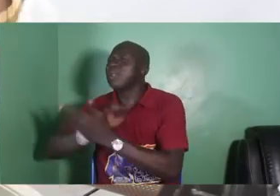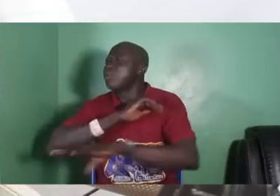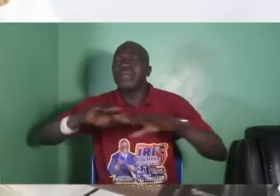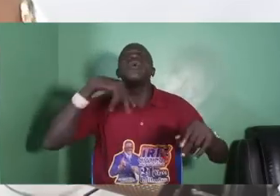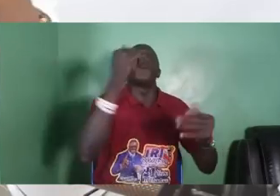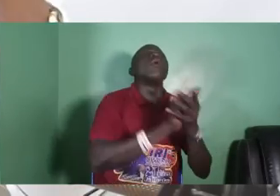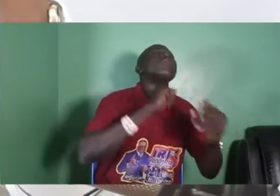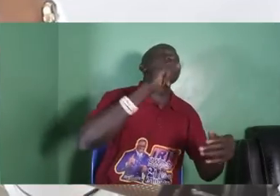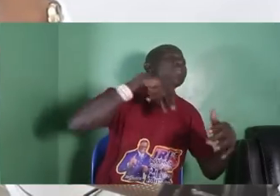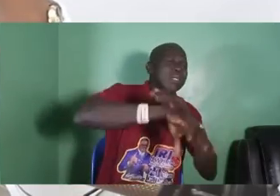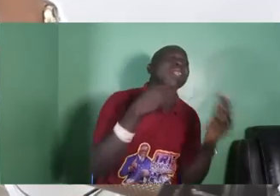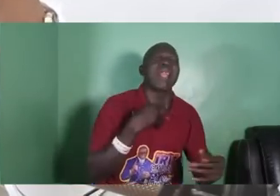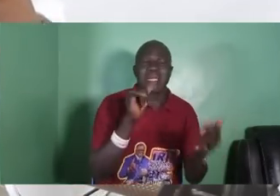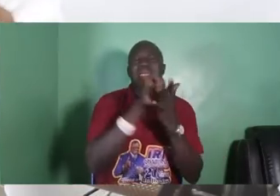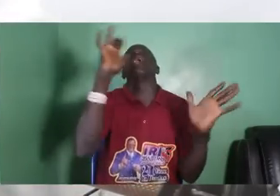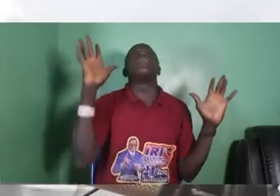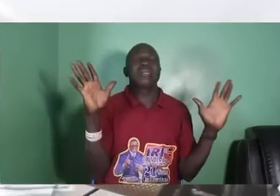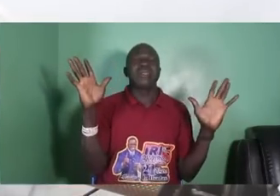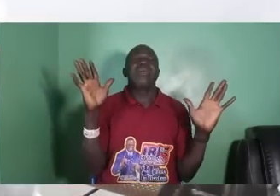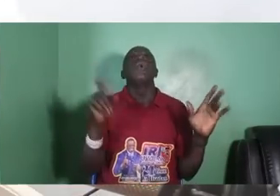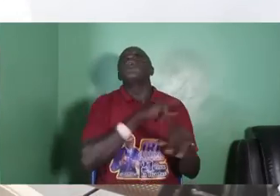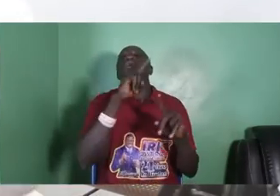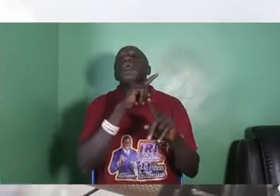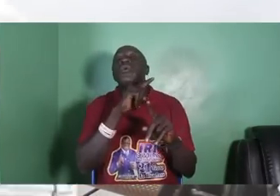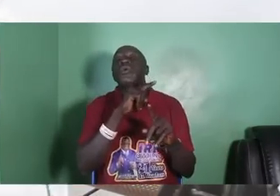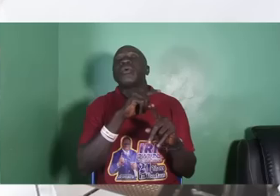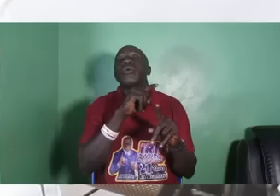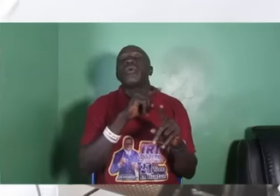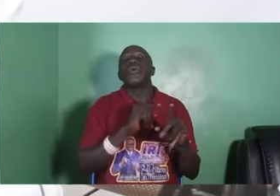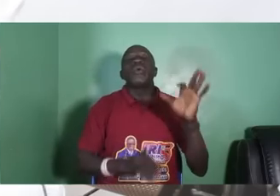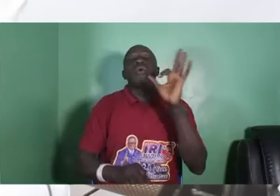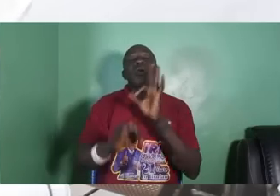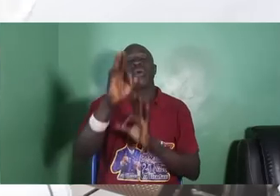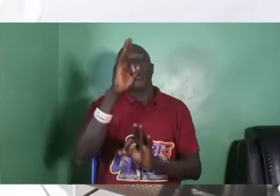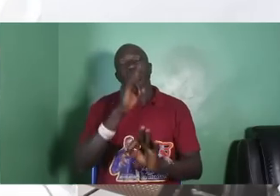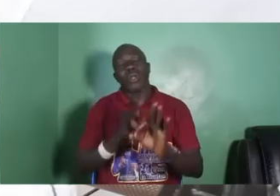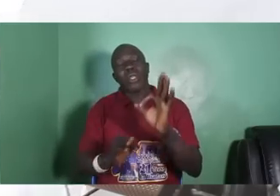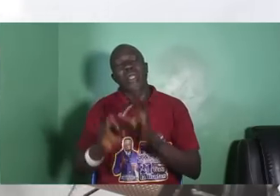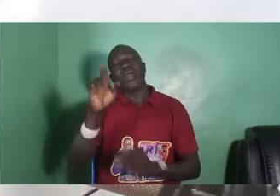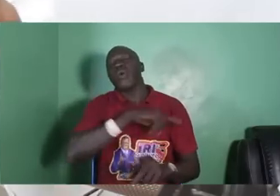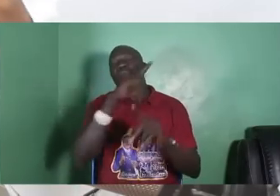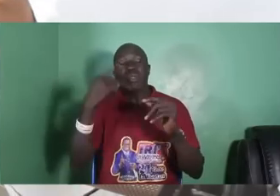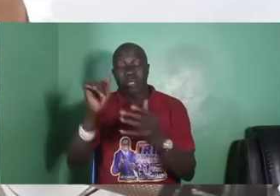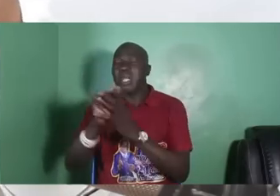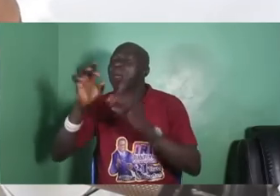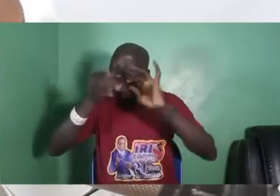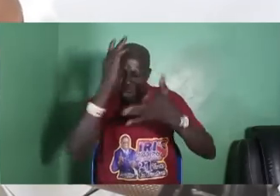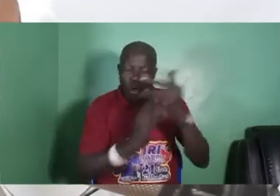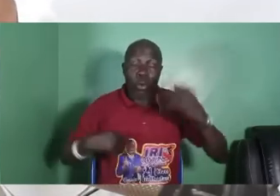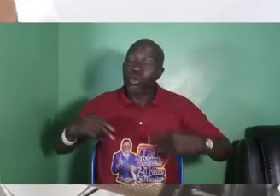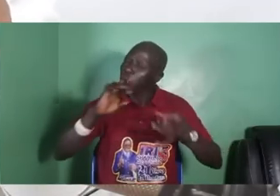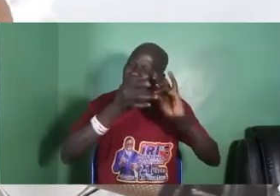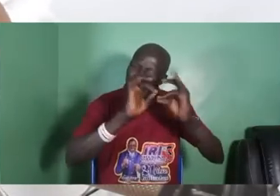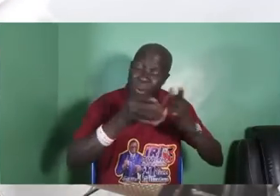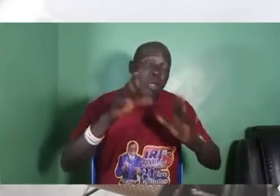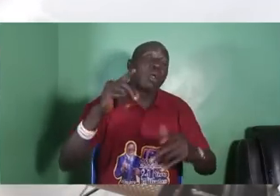si ka to jele. I'll tell there is nothing like interpretation of dream. Ma to ba ri o ba ti o ba ri en tuma la re fun. Where now the interpreter of your